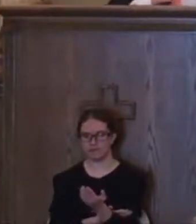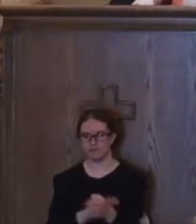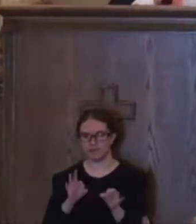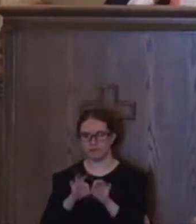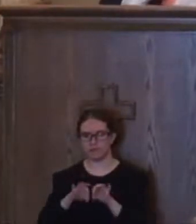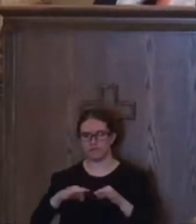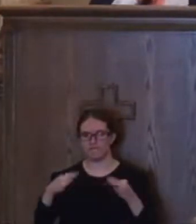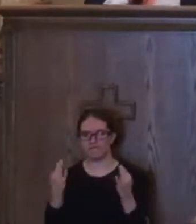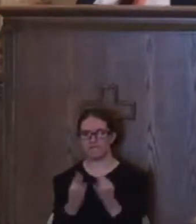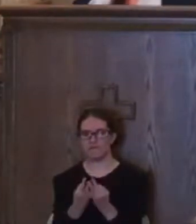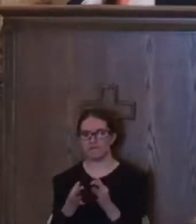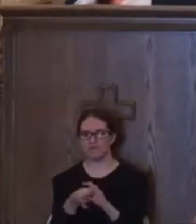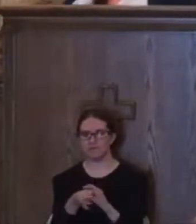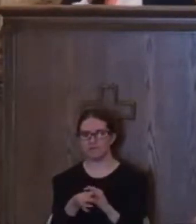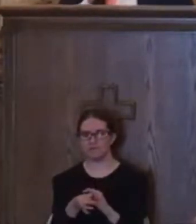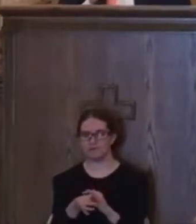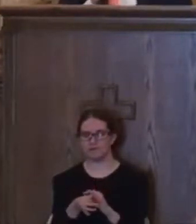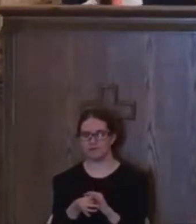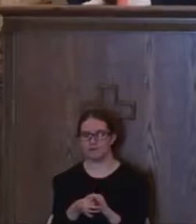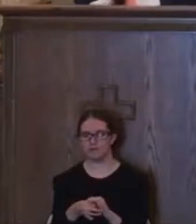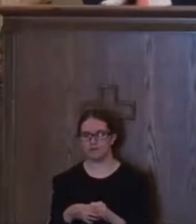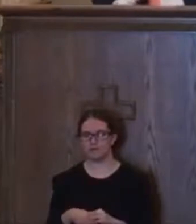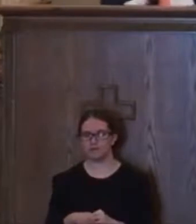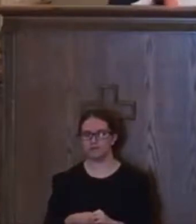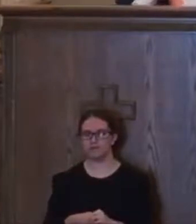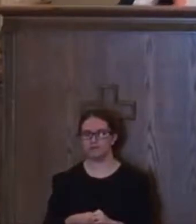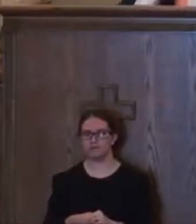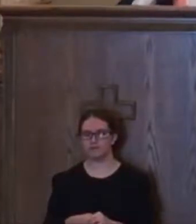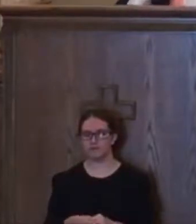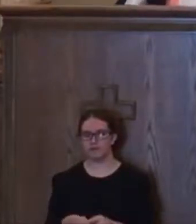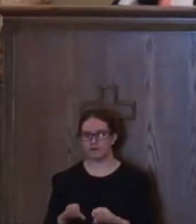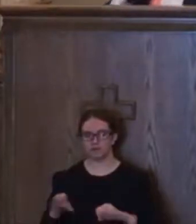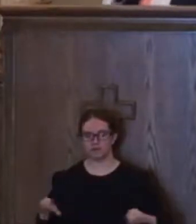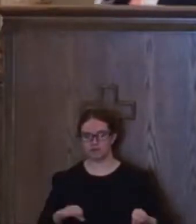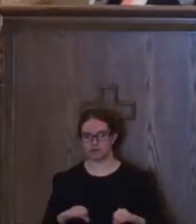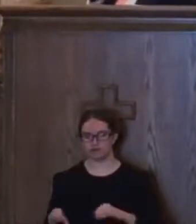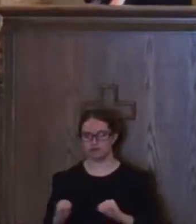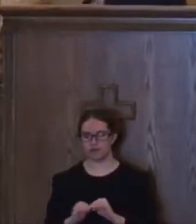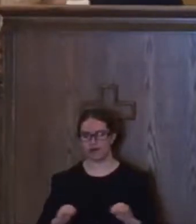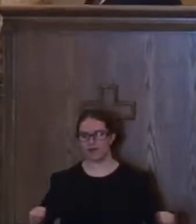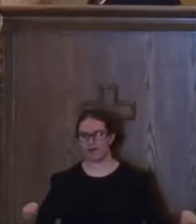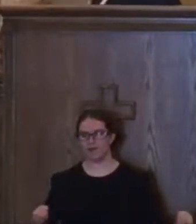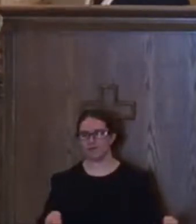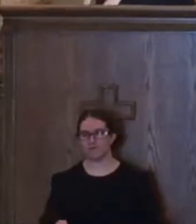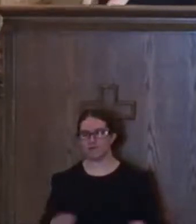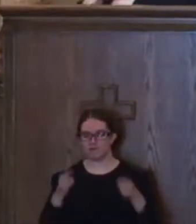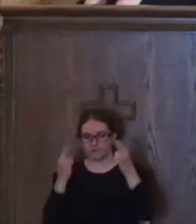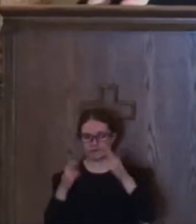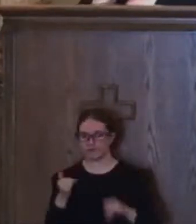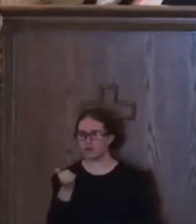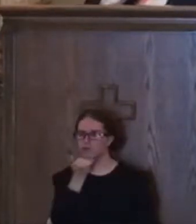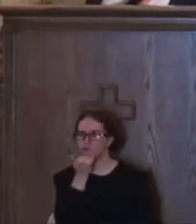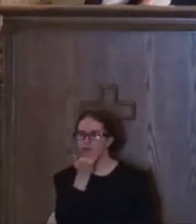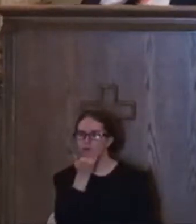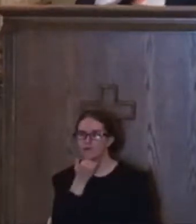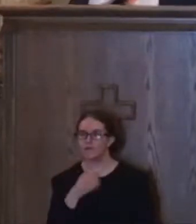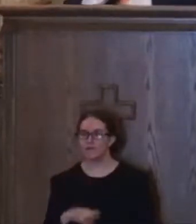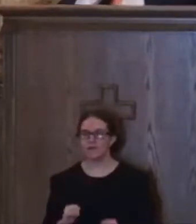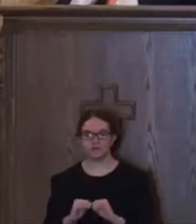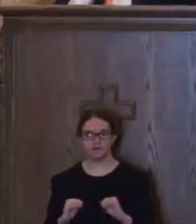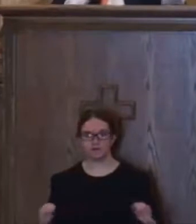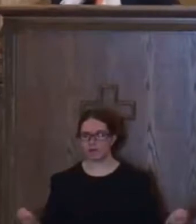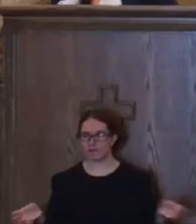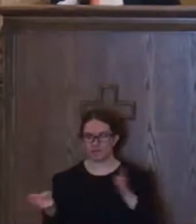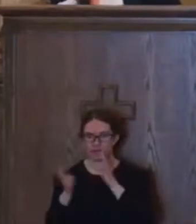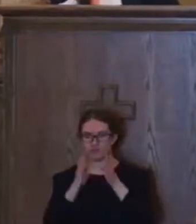family member. Same deal. Can't do nothing but tell me about what's going on. Can't do nothing but